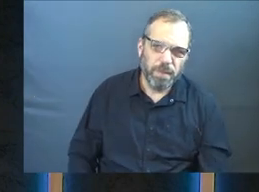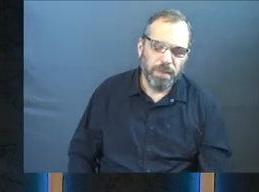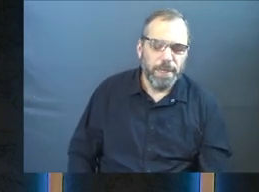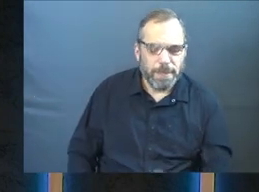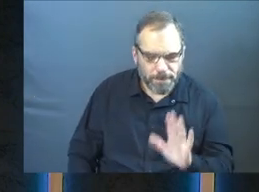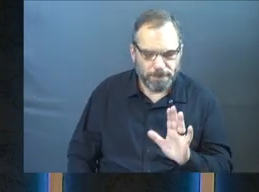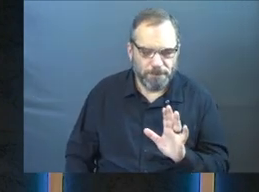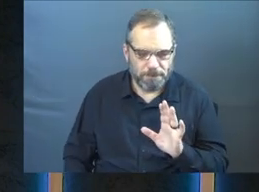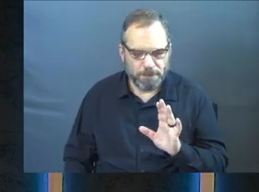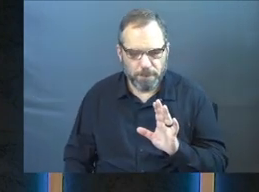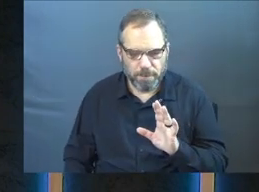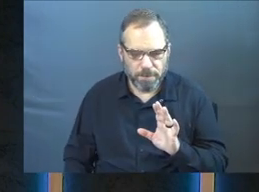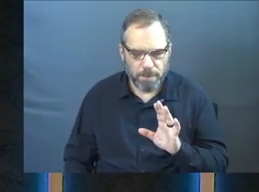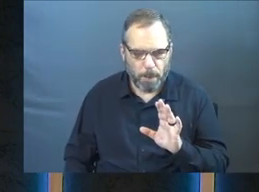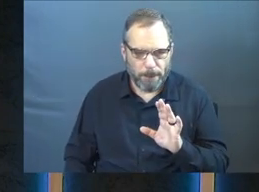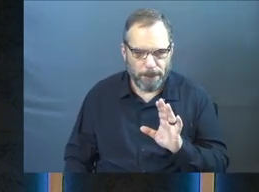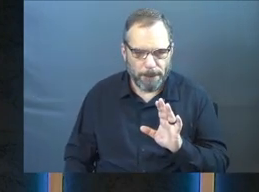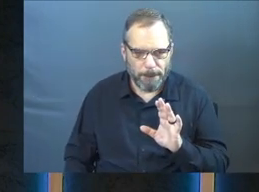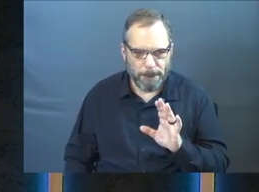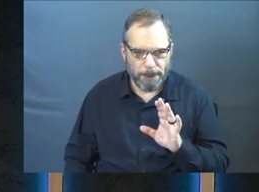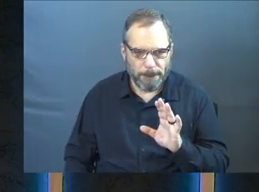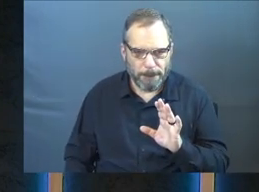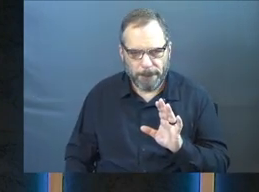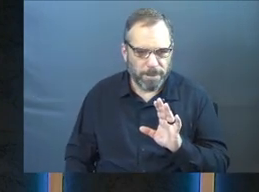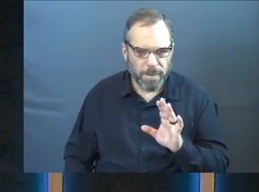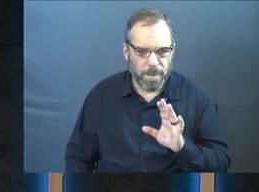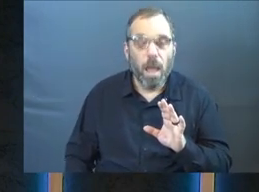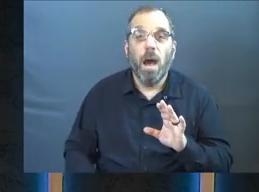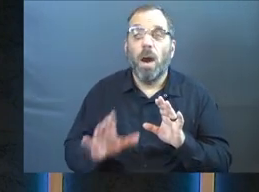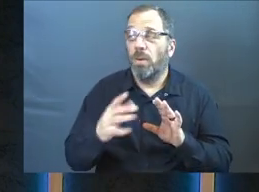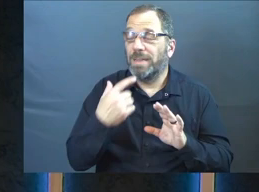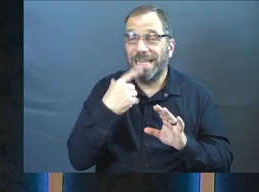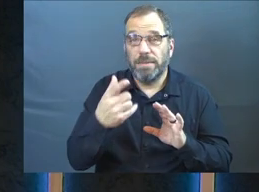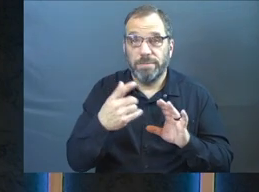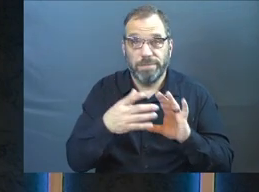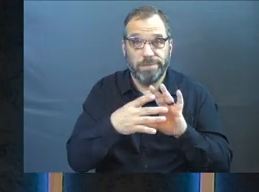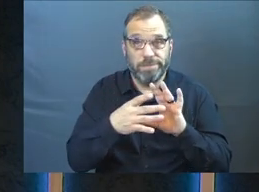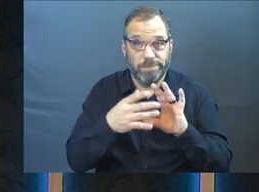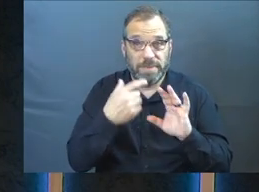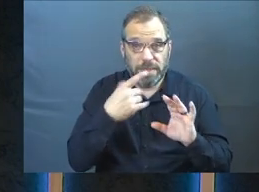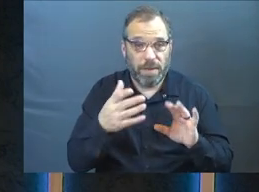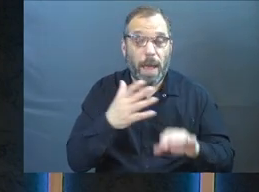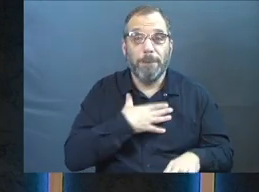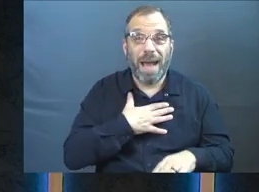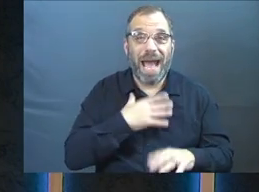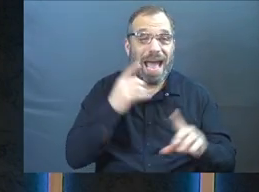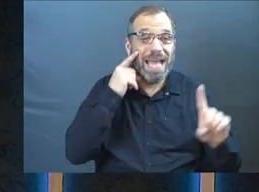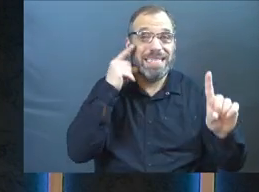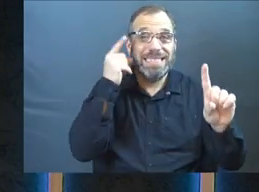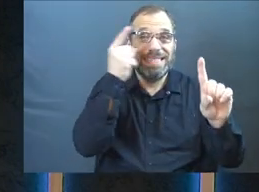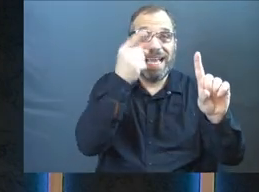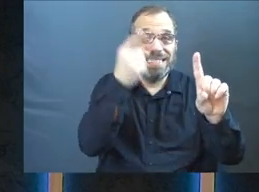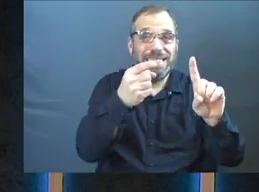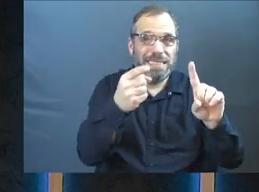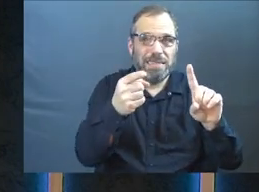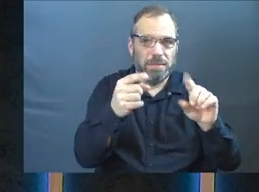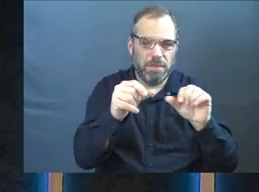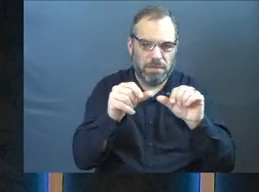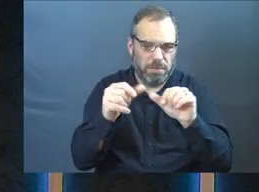So that. Another thing I'll tell you is that my destiny was not to